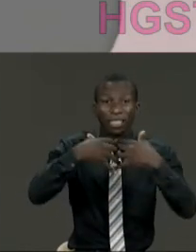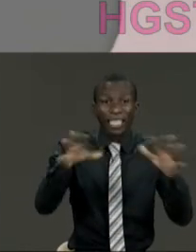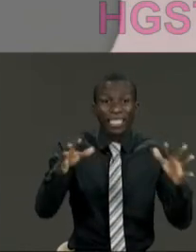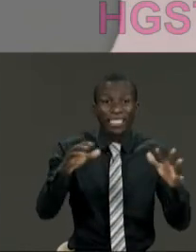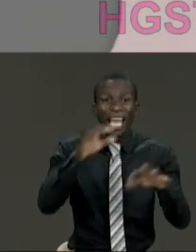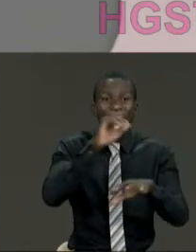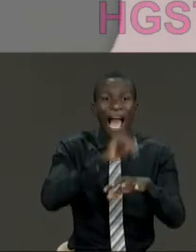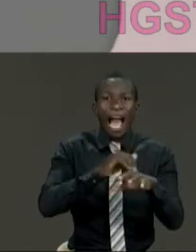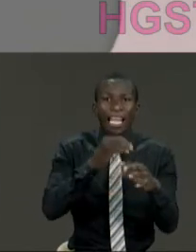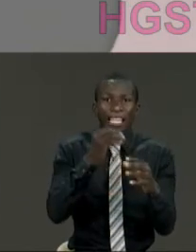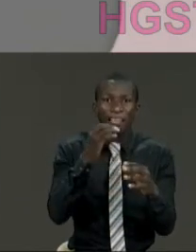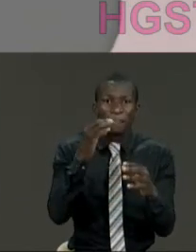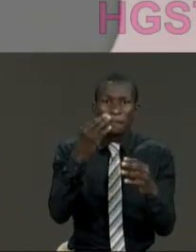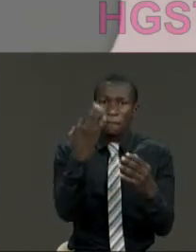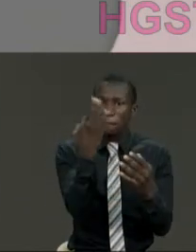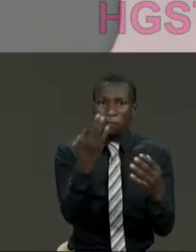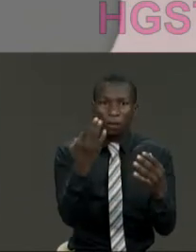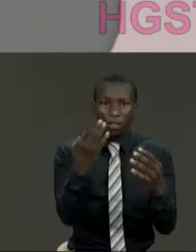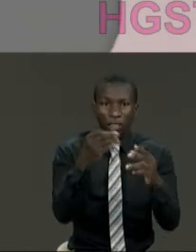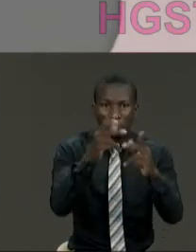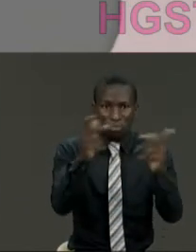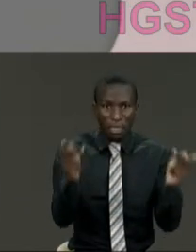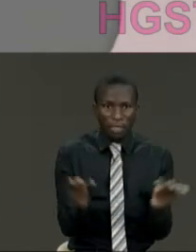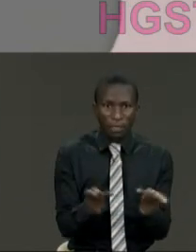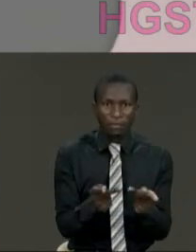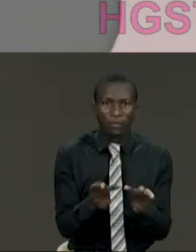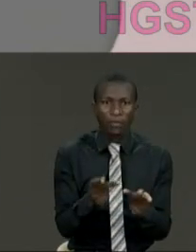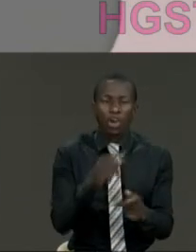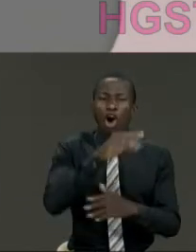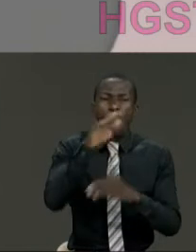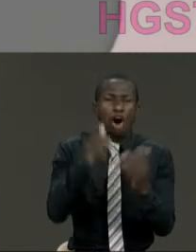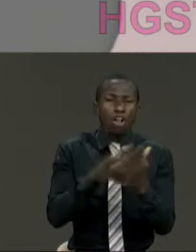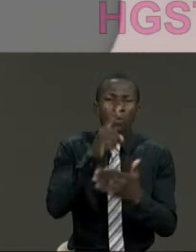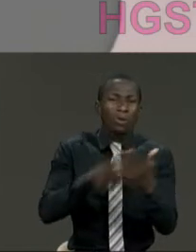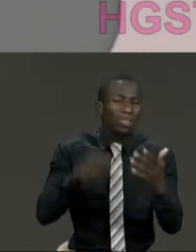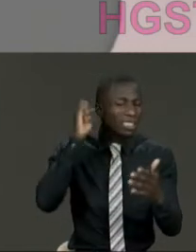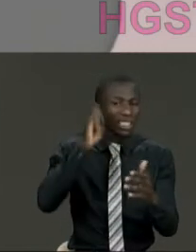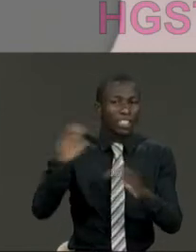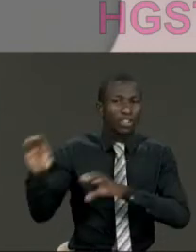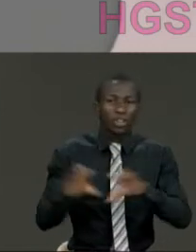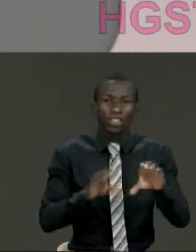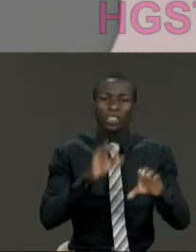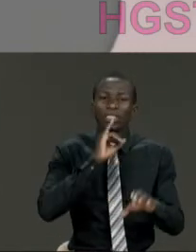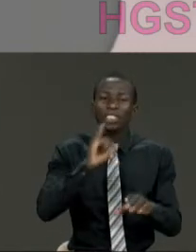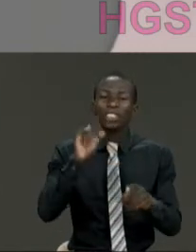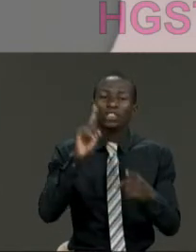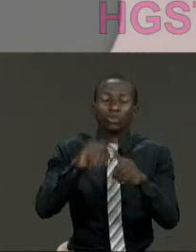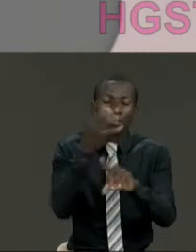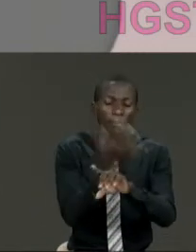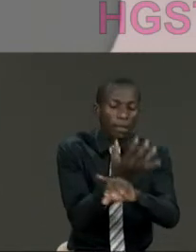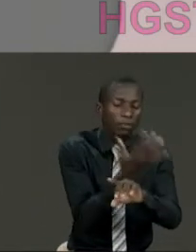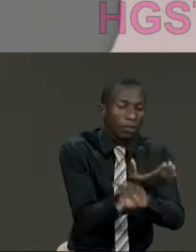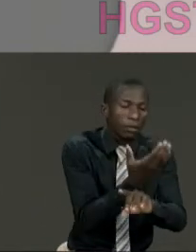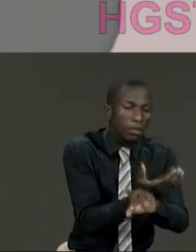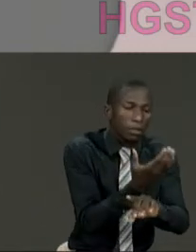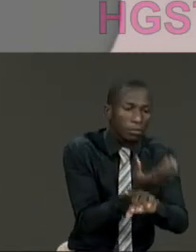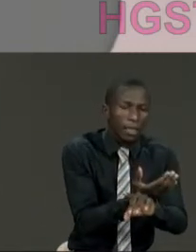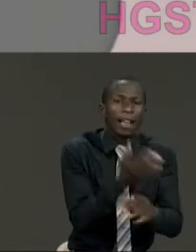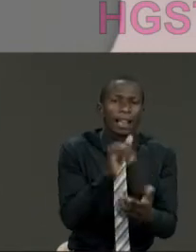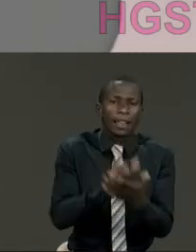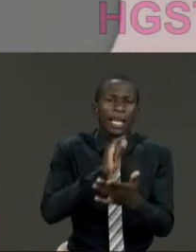At the front of that gate, all he does was to beg. And this is what he expected one day